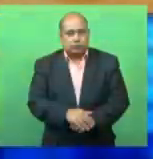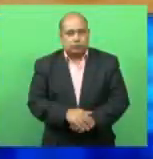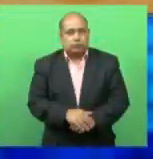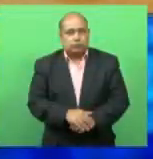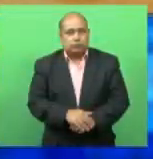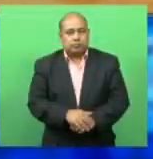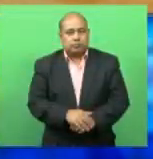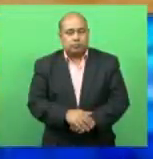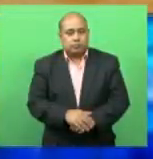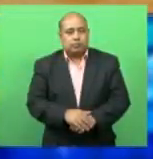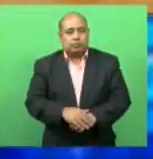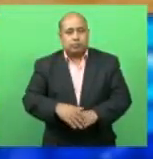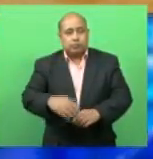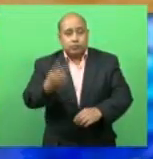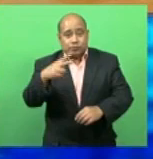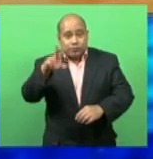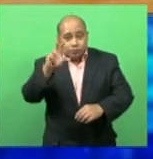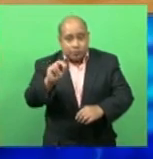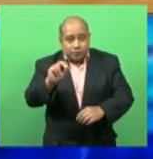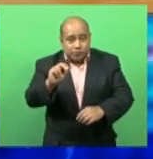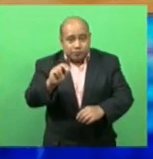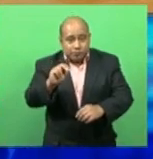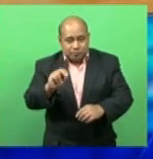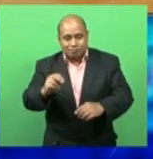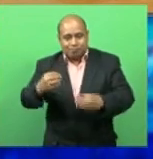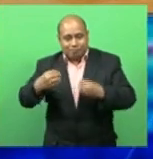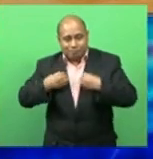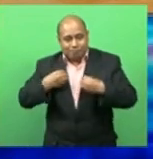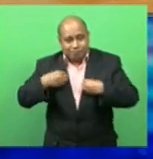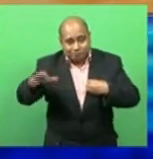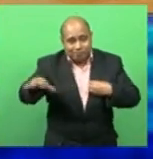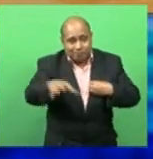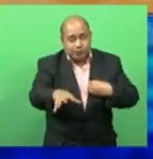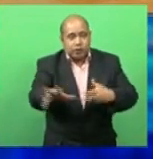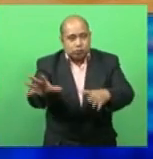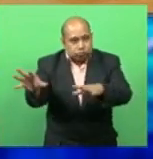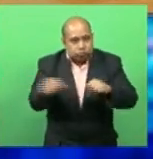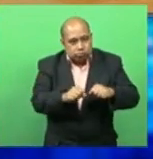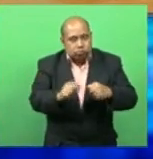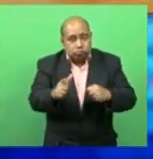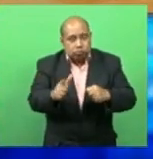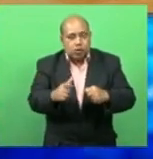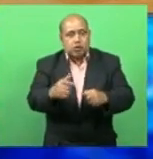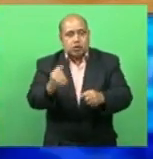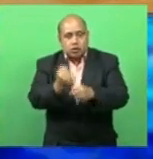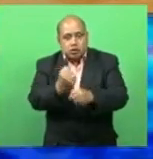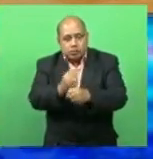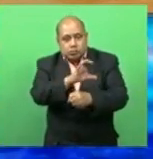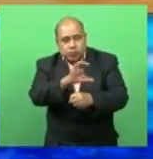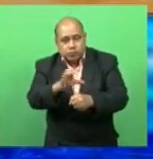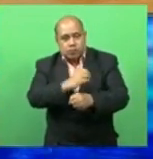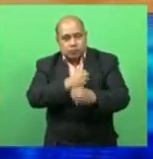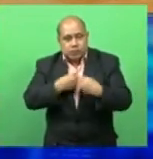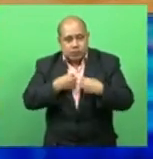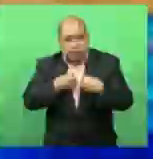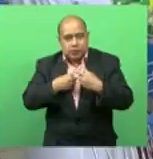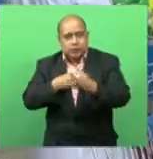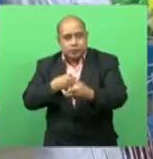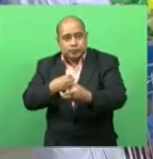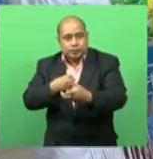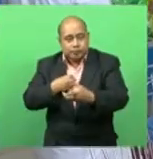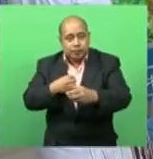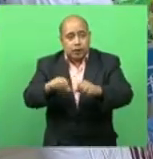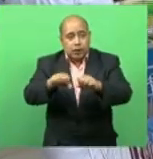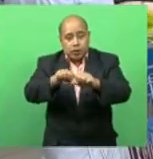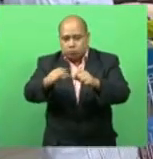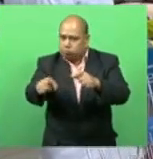Twenty traders have been charged by the Fijian Competition and Consumer Commission for various breaches for the FCCC Act 2010.